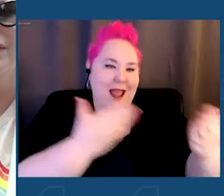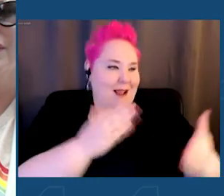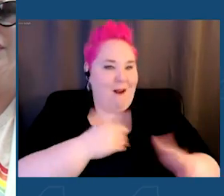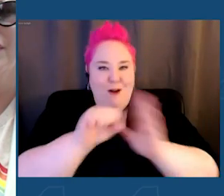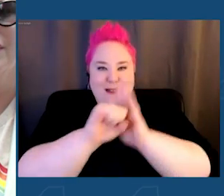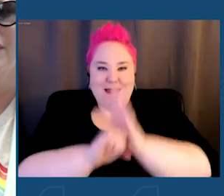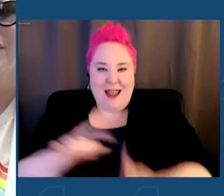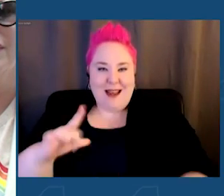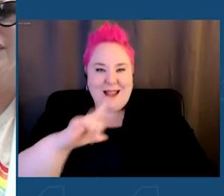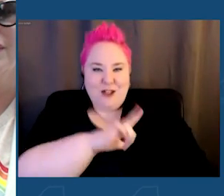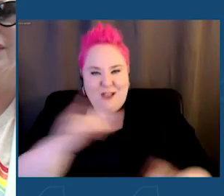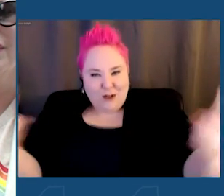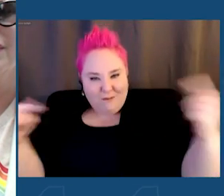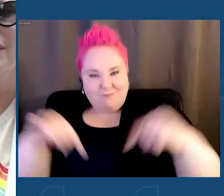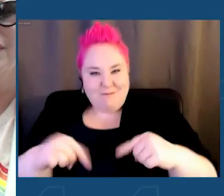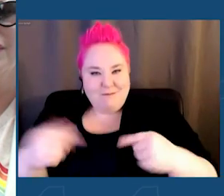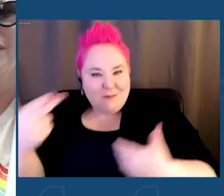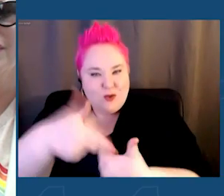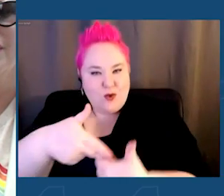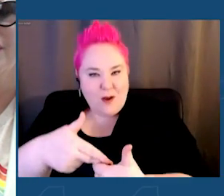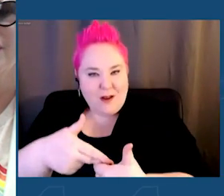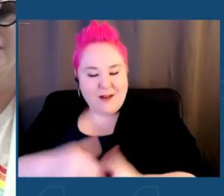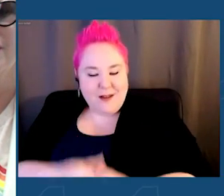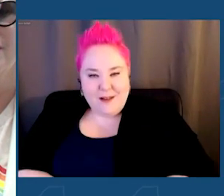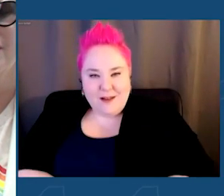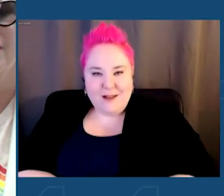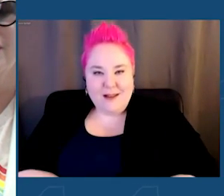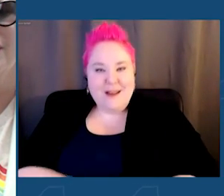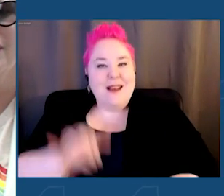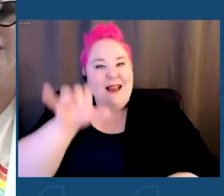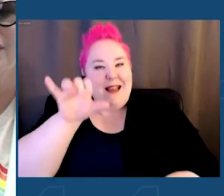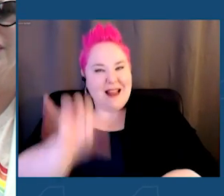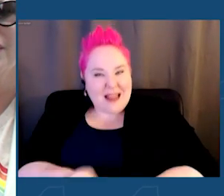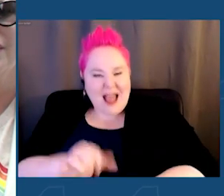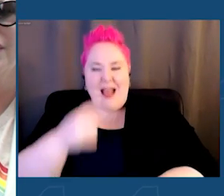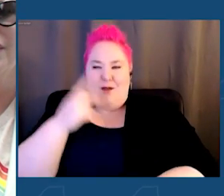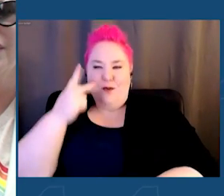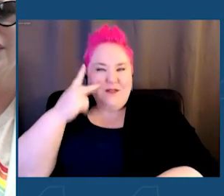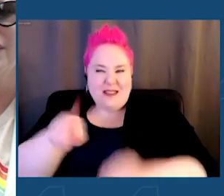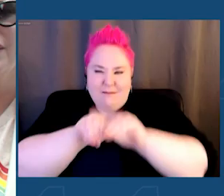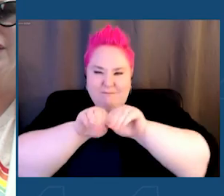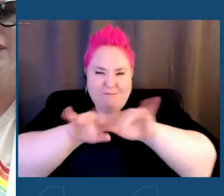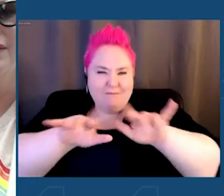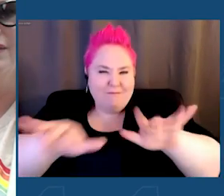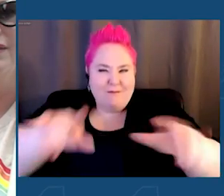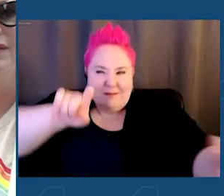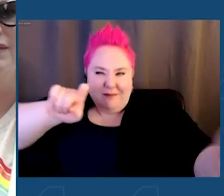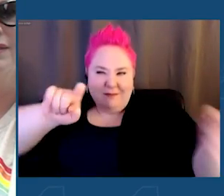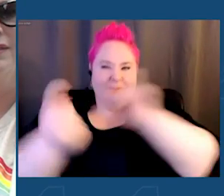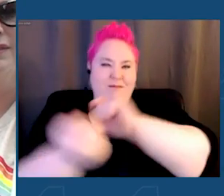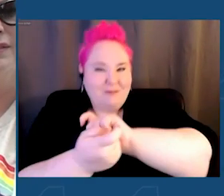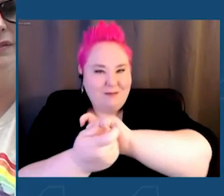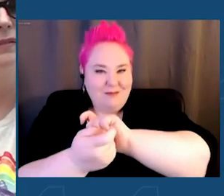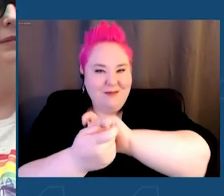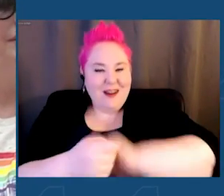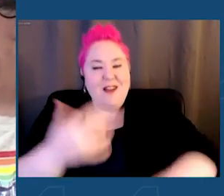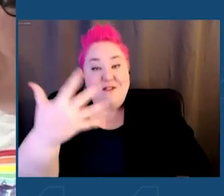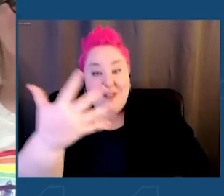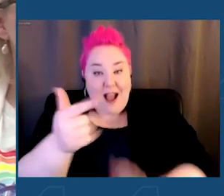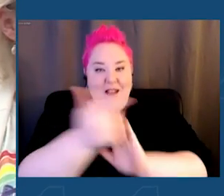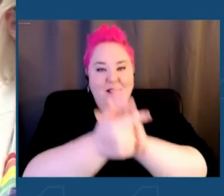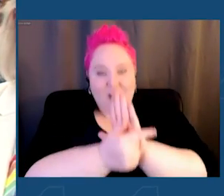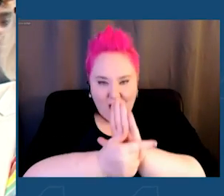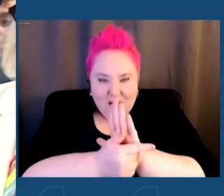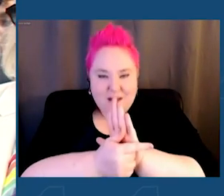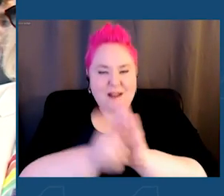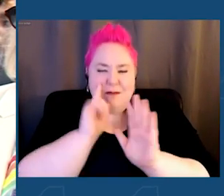been recognized, who've introduced a sweeping set of reforms, 5 pieces of legislation that are so important. And